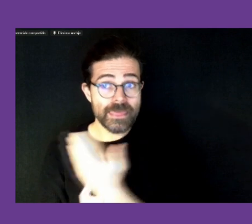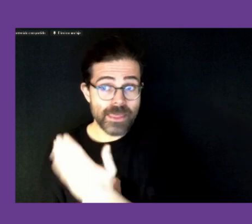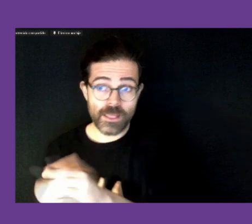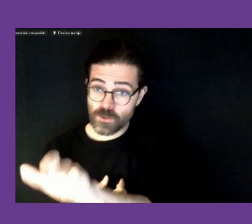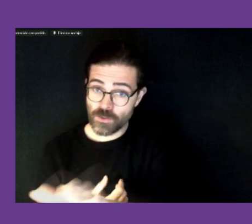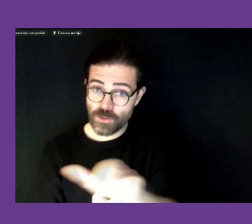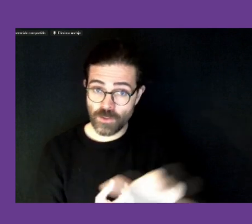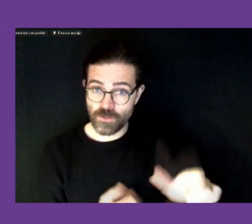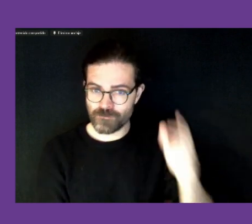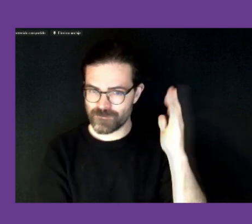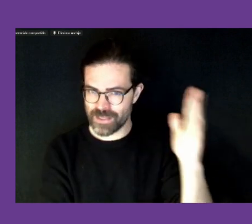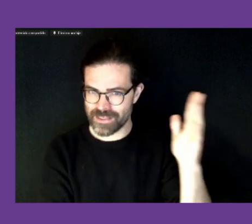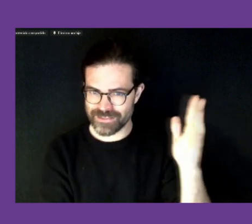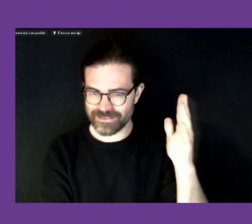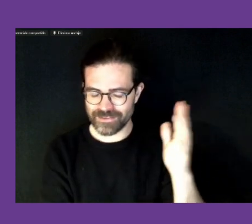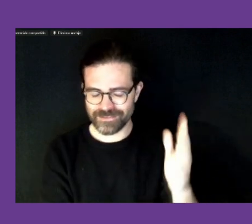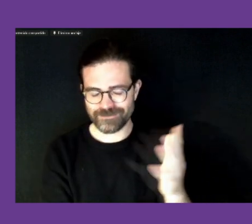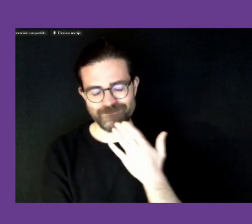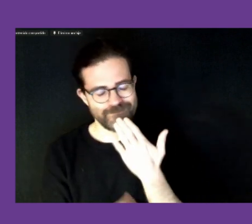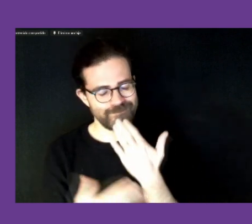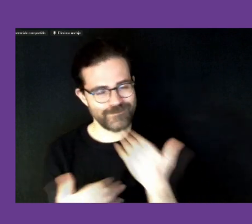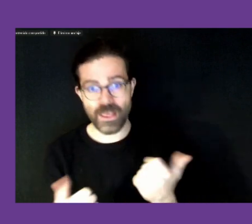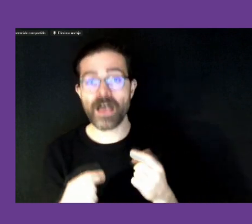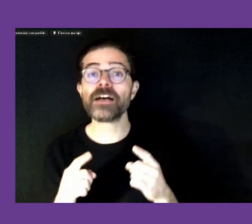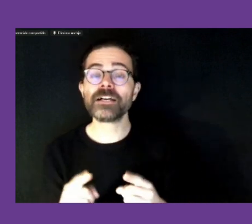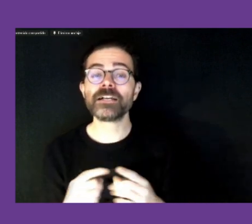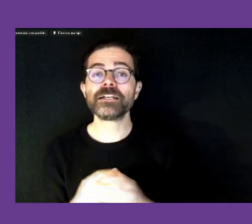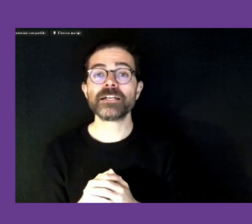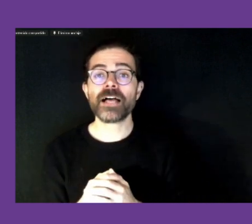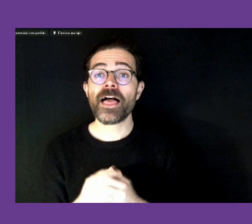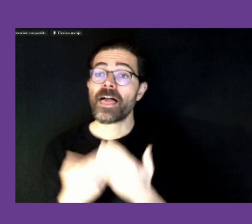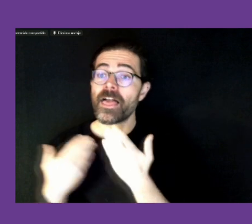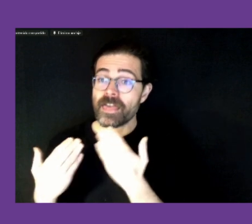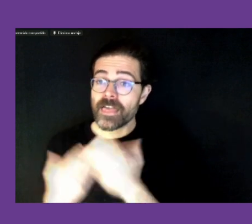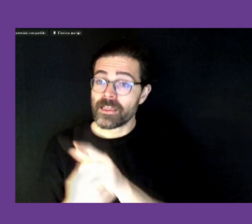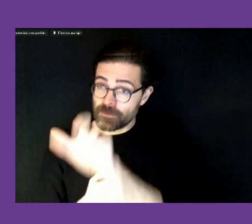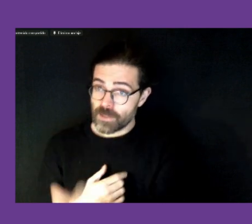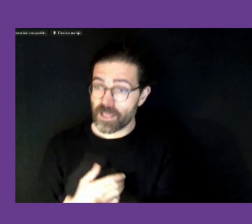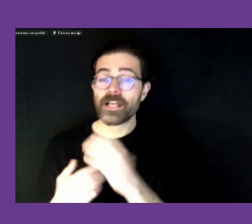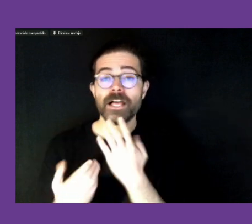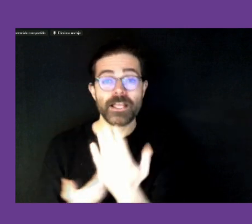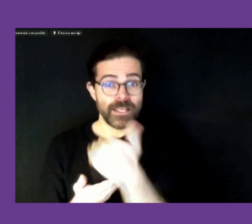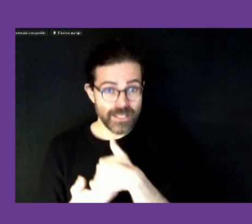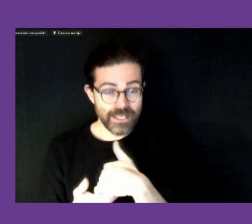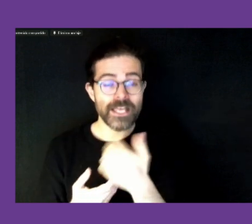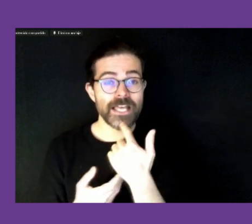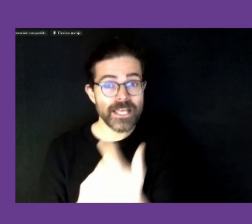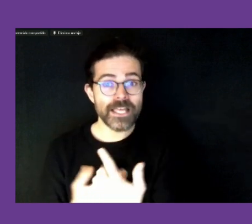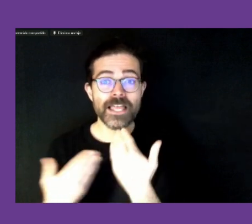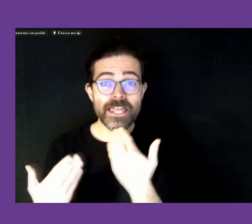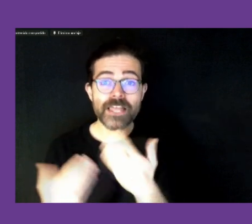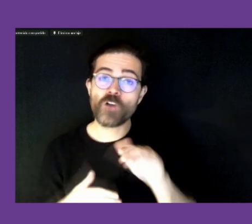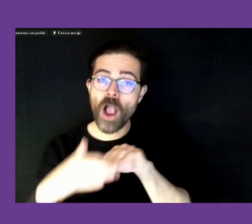the fantastic presentations and their answers, and to the AccessibleEU project for organizing and